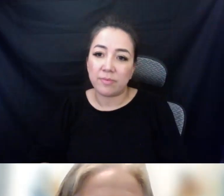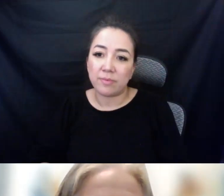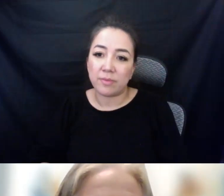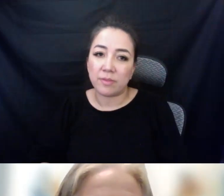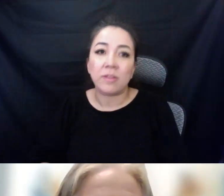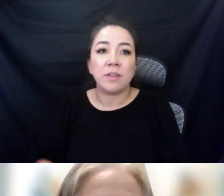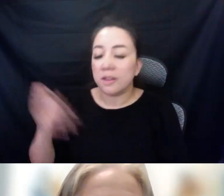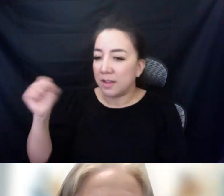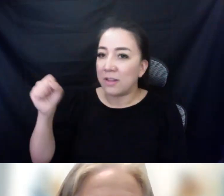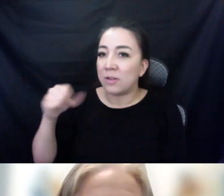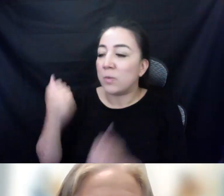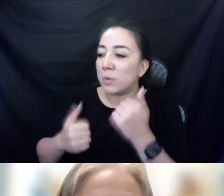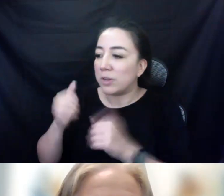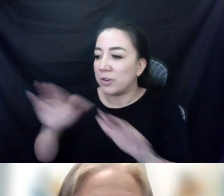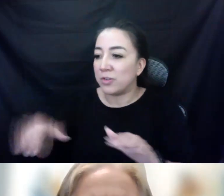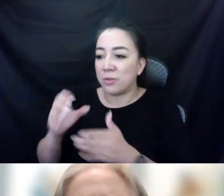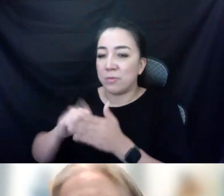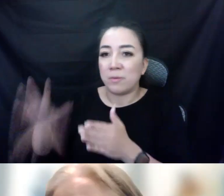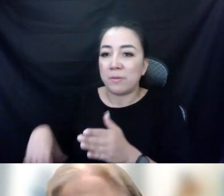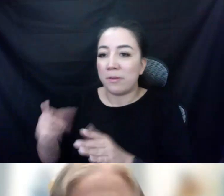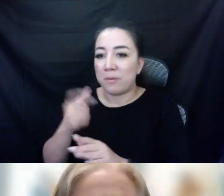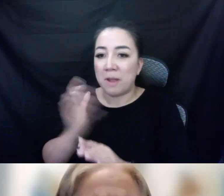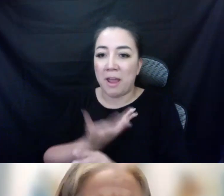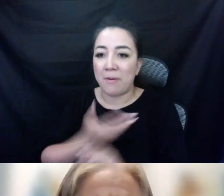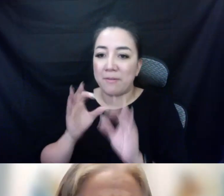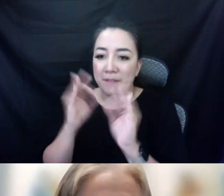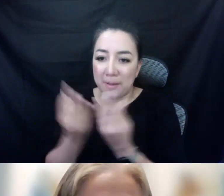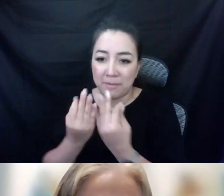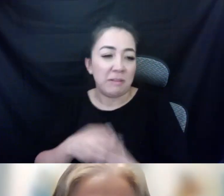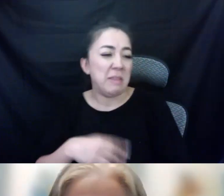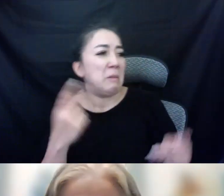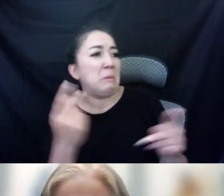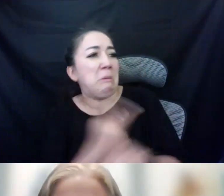Yes, or which children are we removing from our family? Even worse.